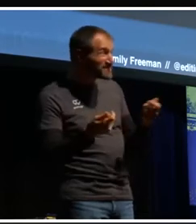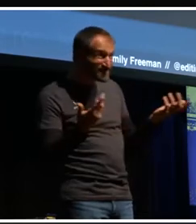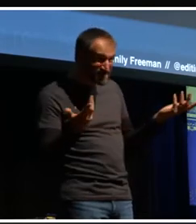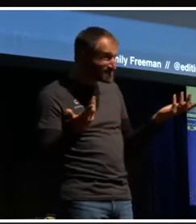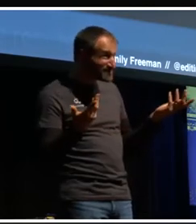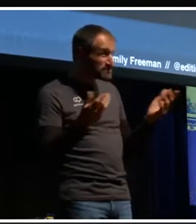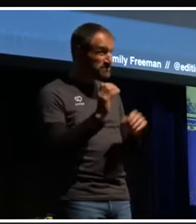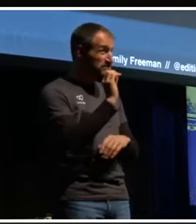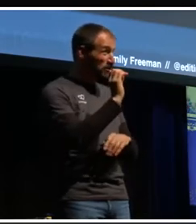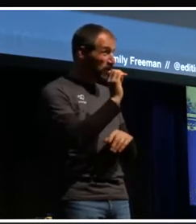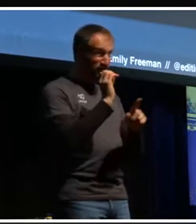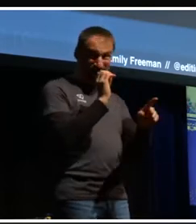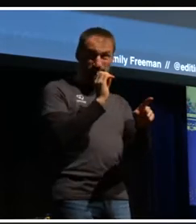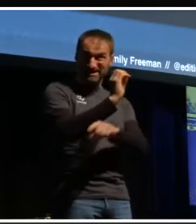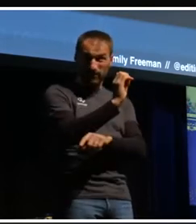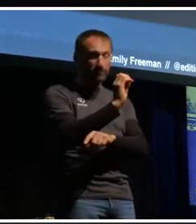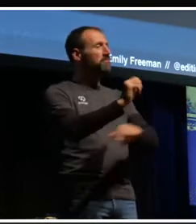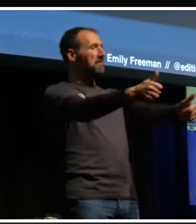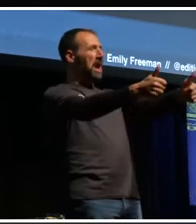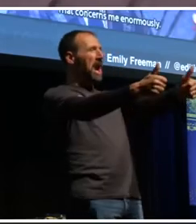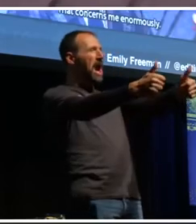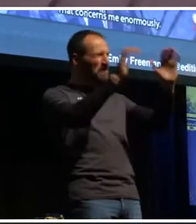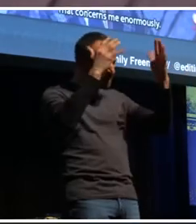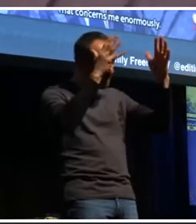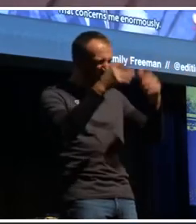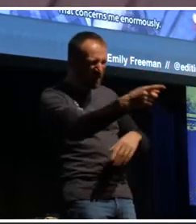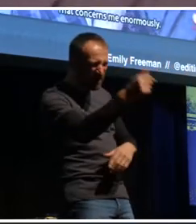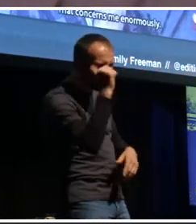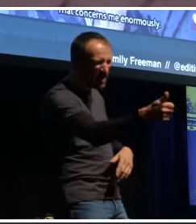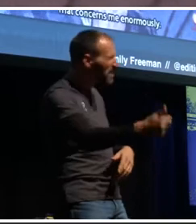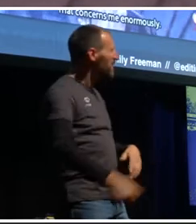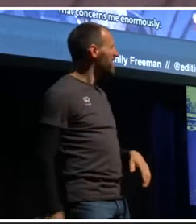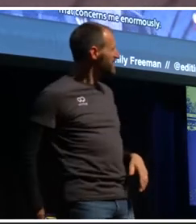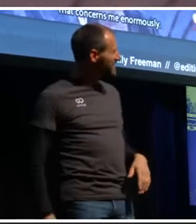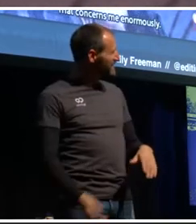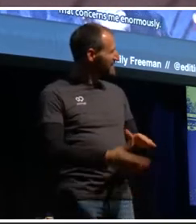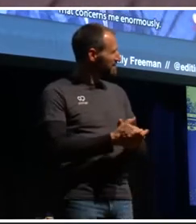Zero. Just zero? Zero. Excellent. Y'all are good at this.